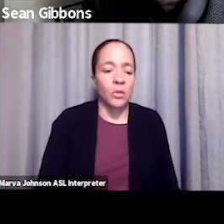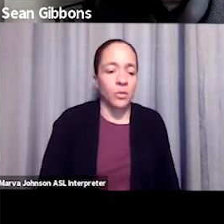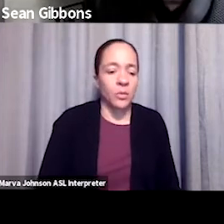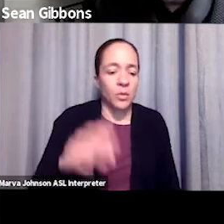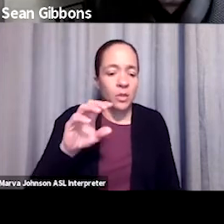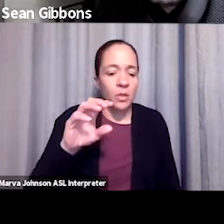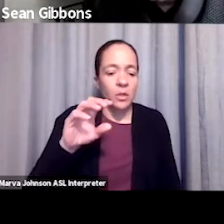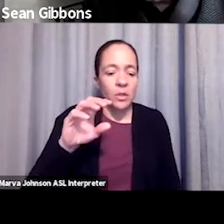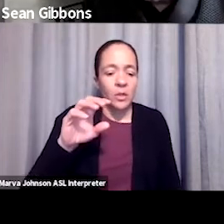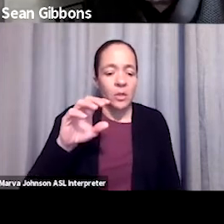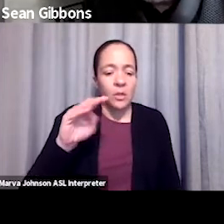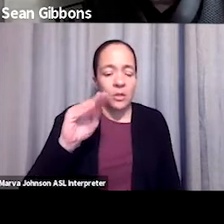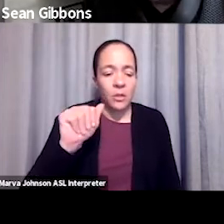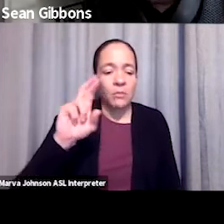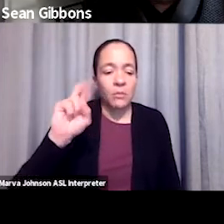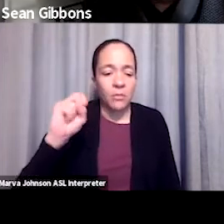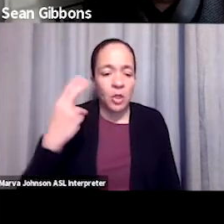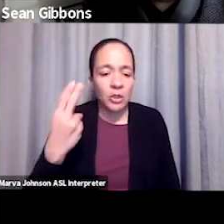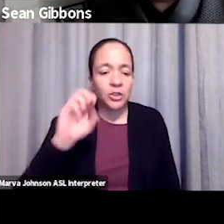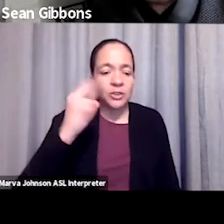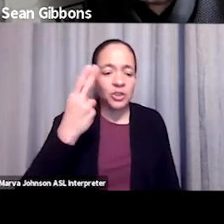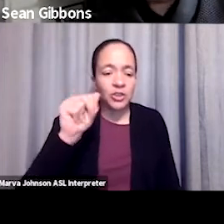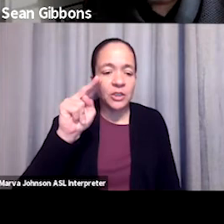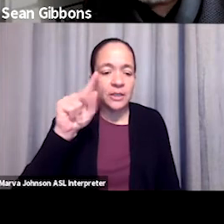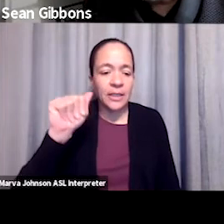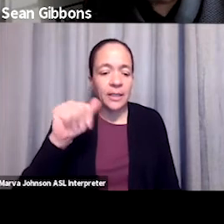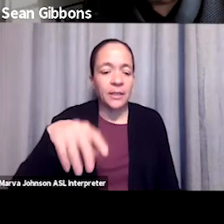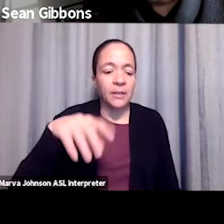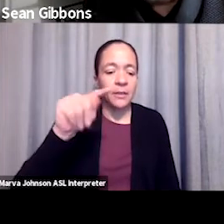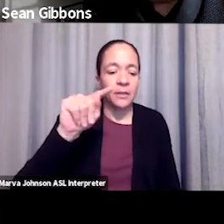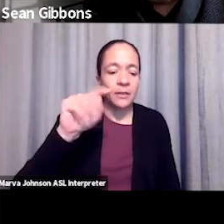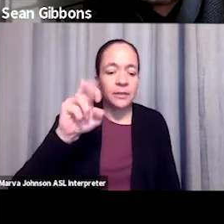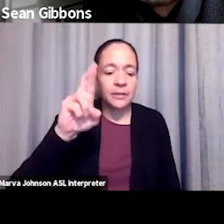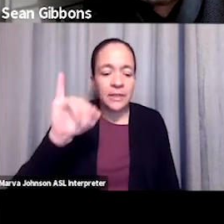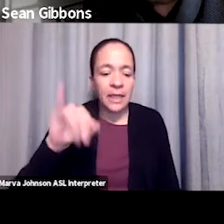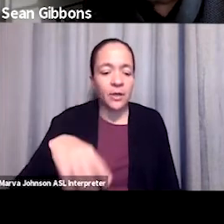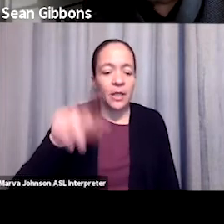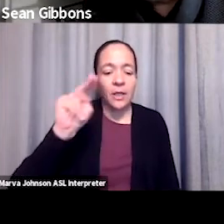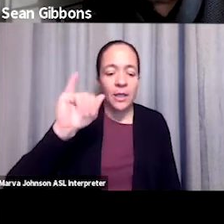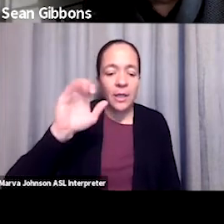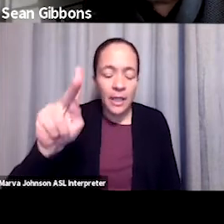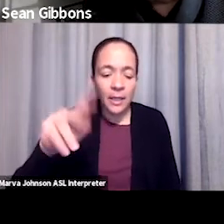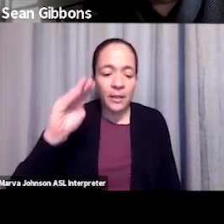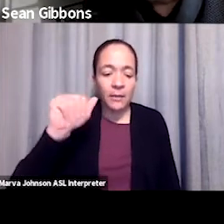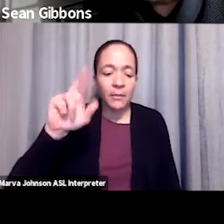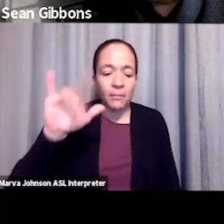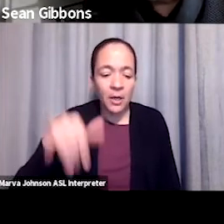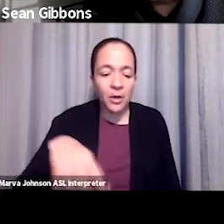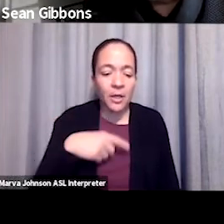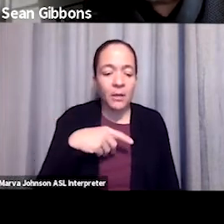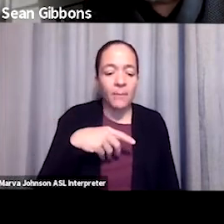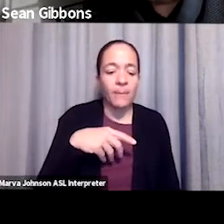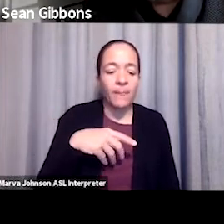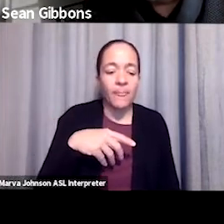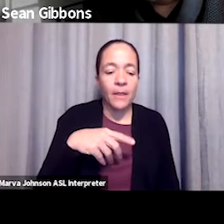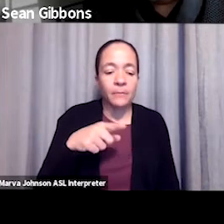Kayla, Terry, Anthony, Kirsten, thank you. Nick, Mary, Jenny, and Beth, thank you very,